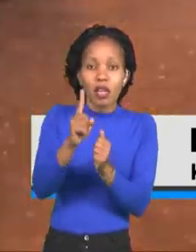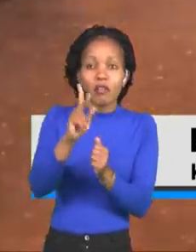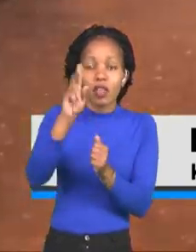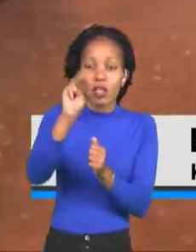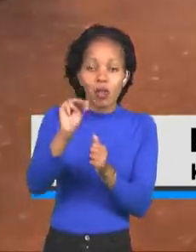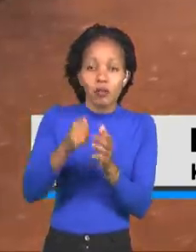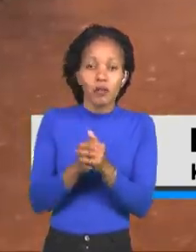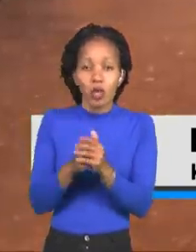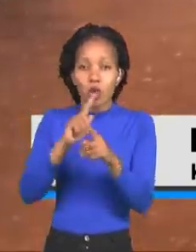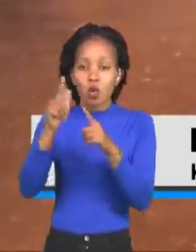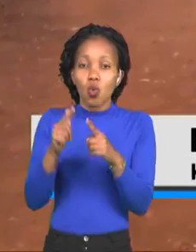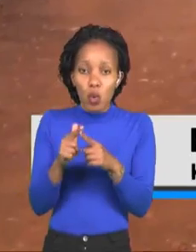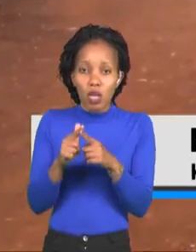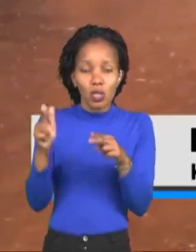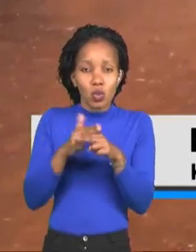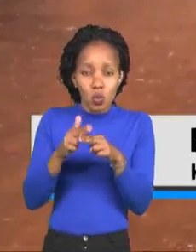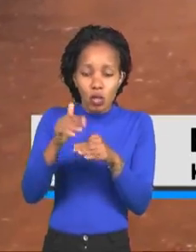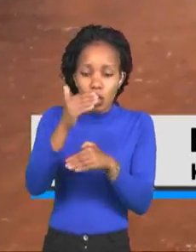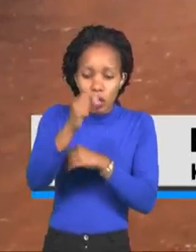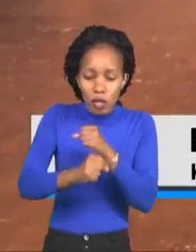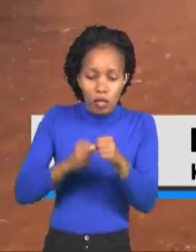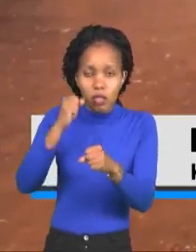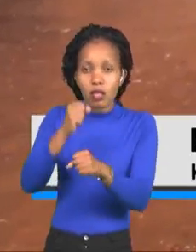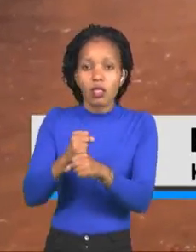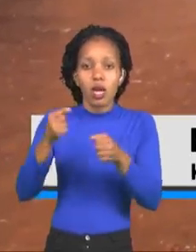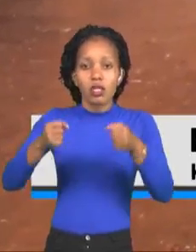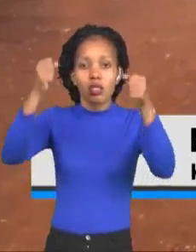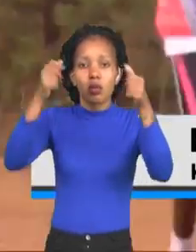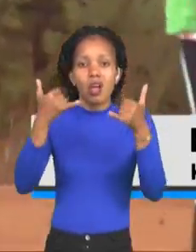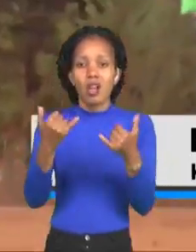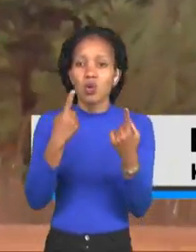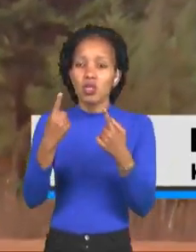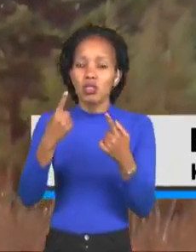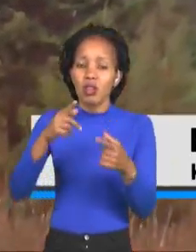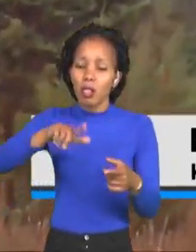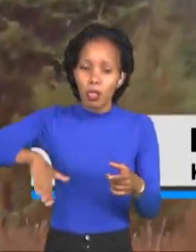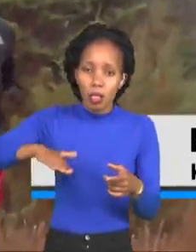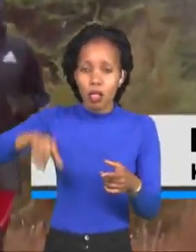the clock ticks down to next year's championships, athletes point out that delayed government